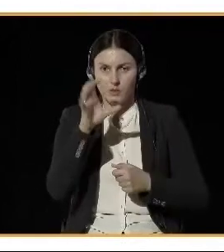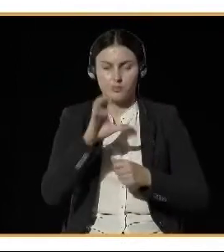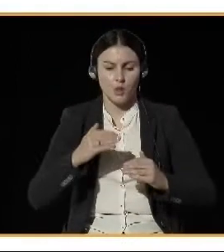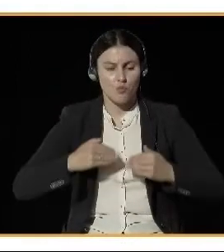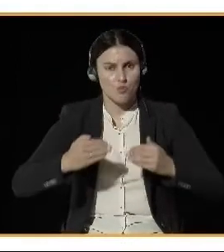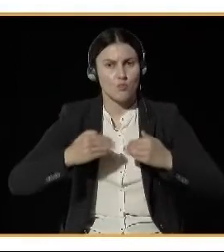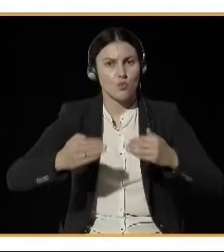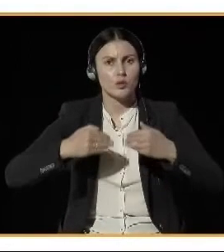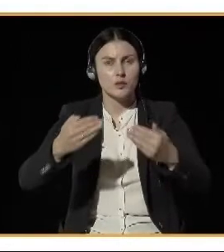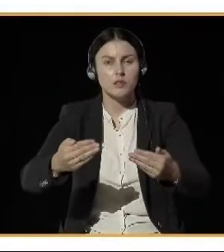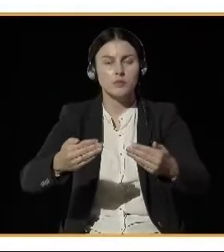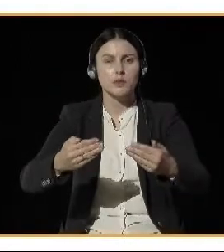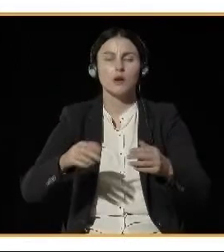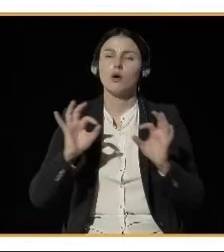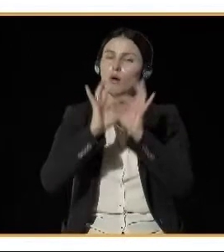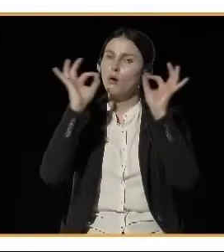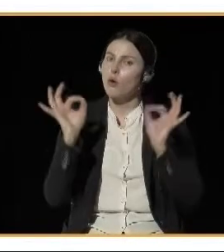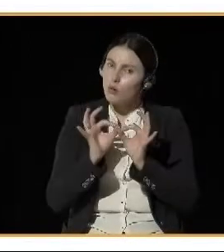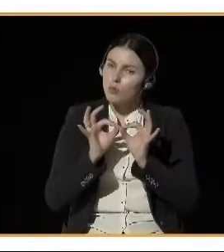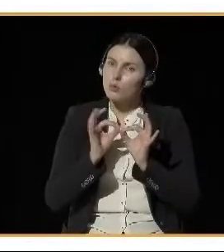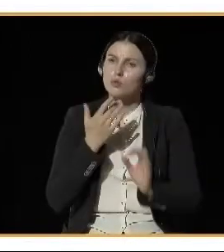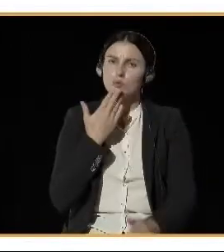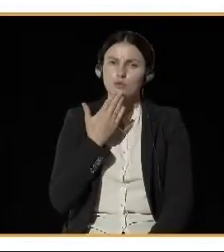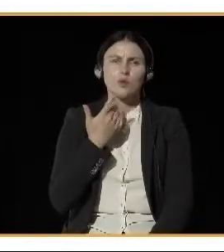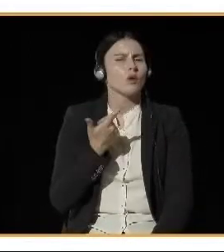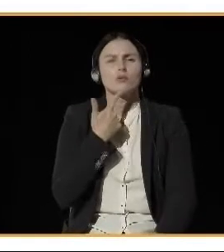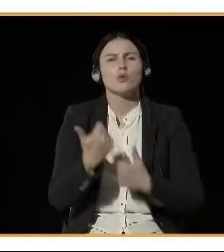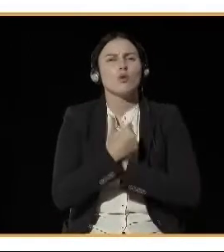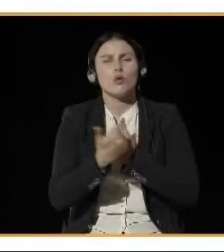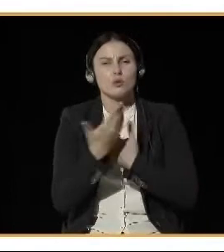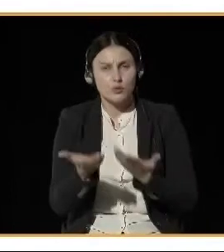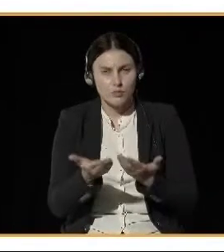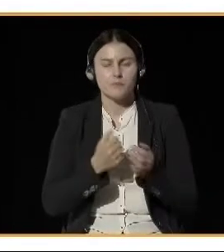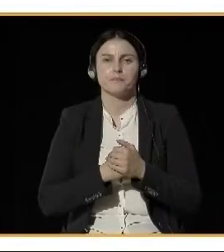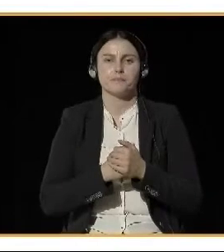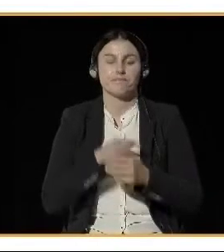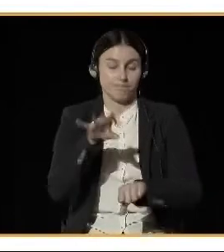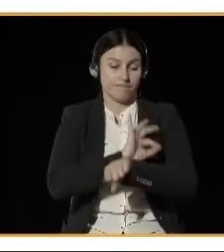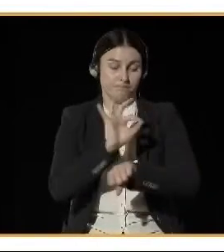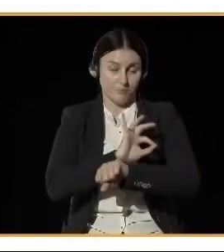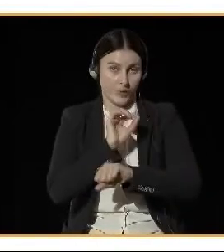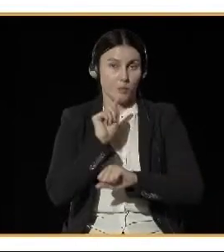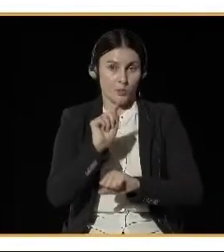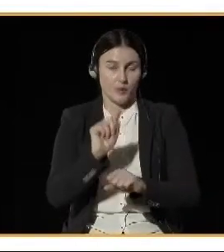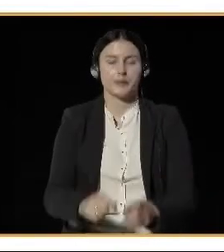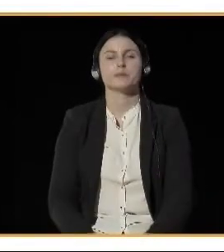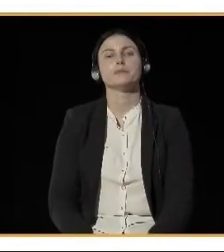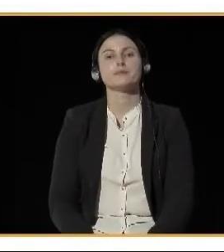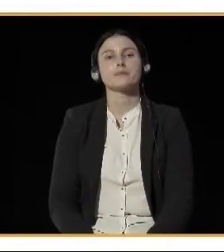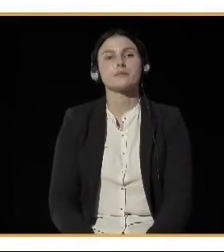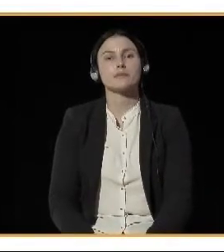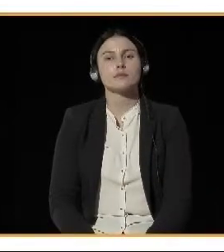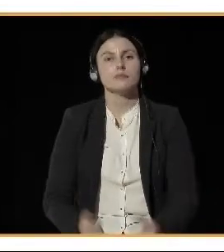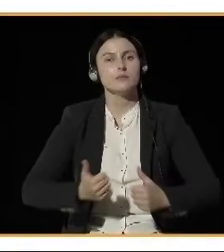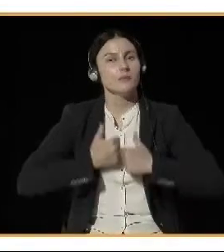So, Jenna, what is the idea? The idea of this project is that companies,